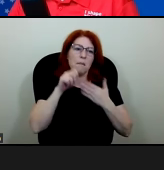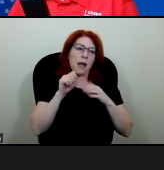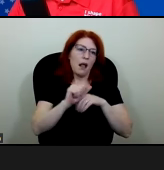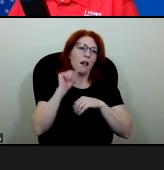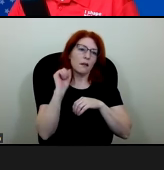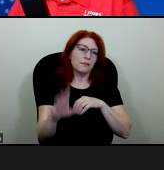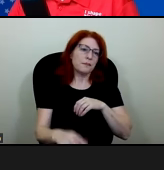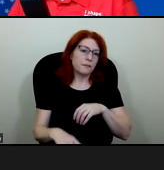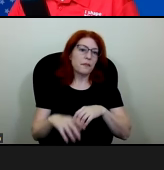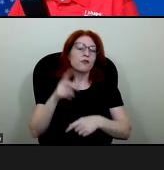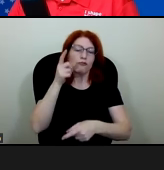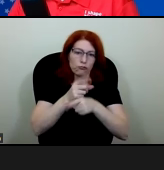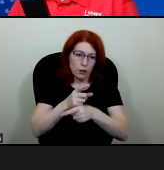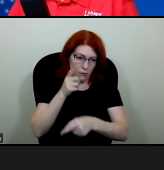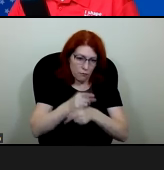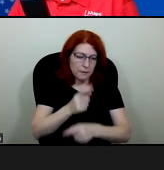Arizona. That's correct.